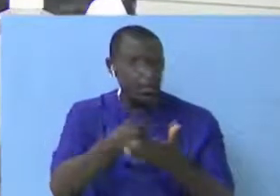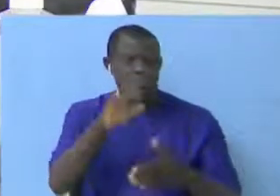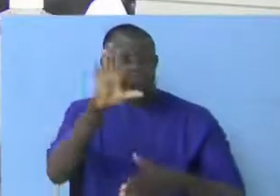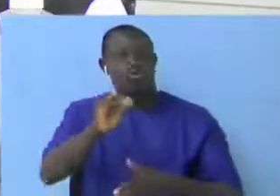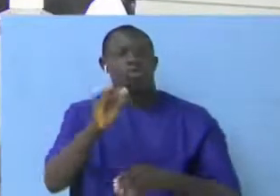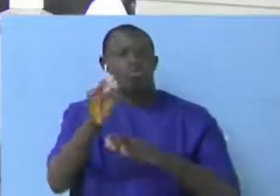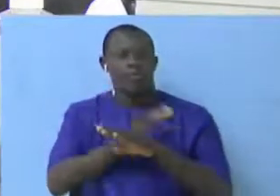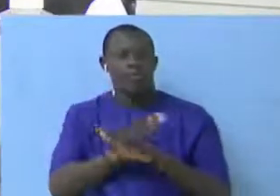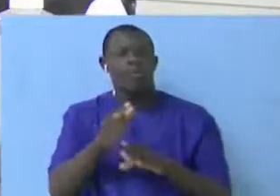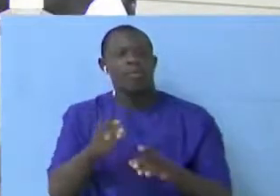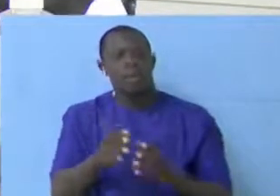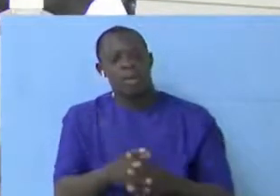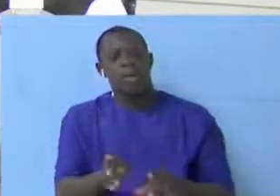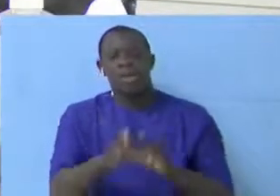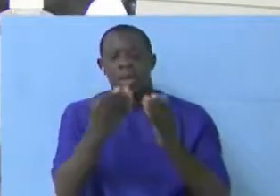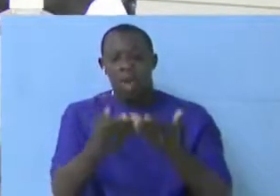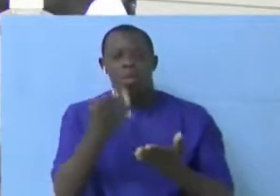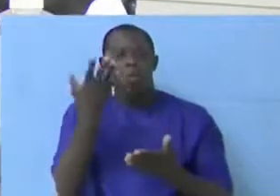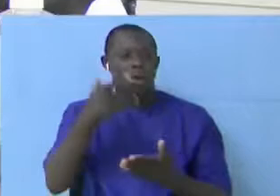When I arrived on the ground,